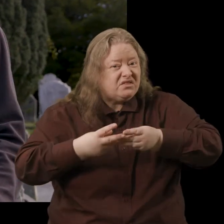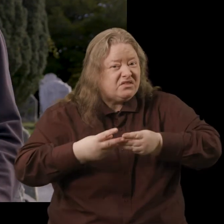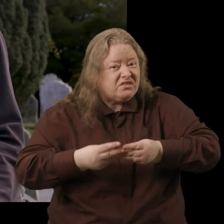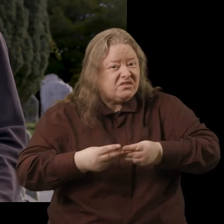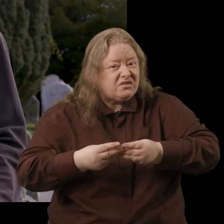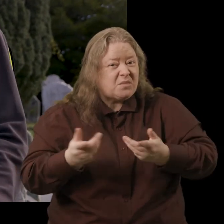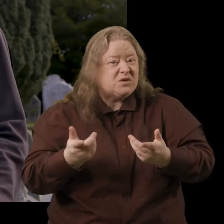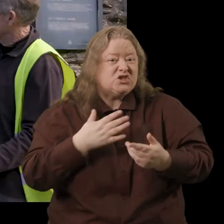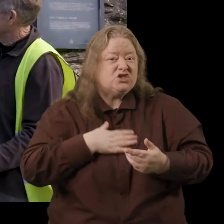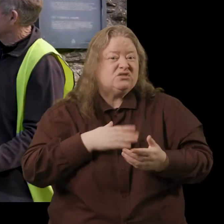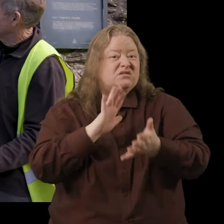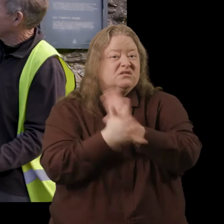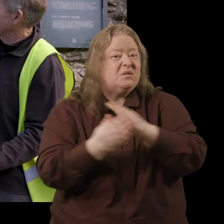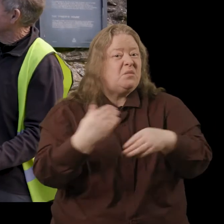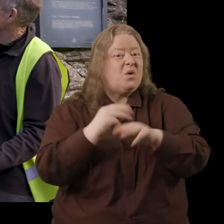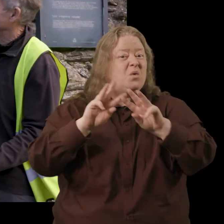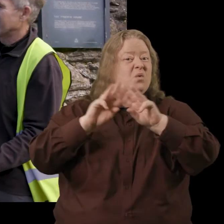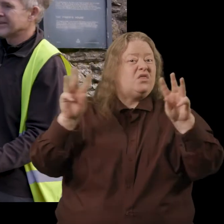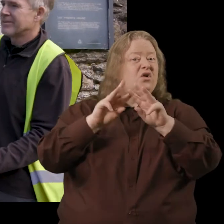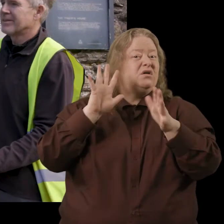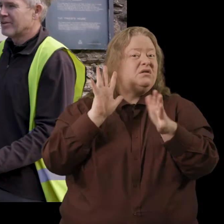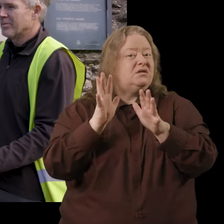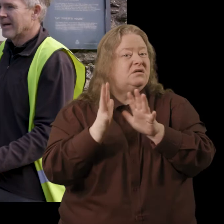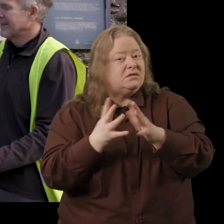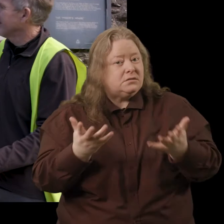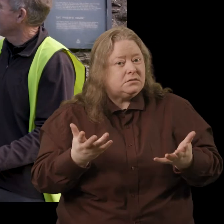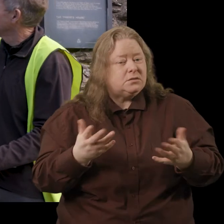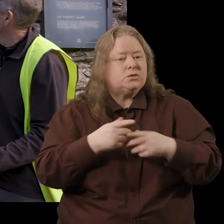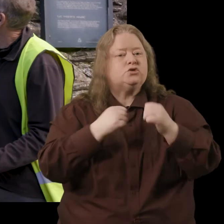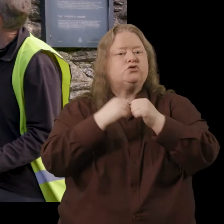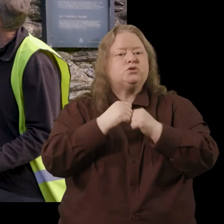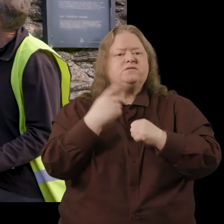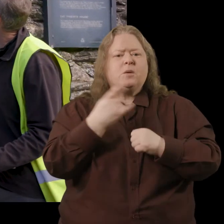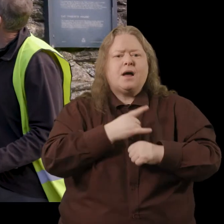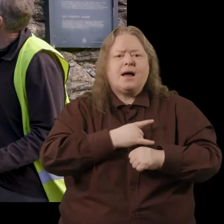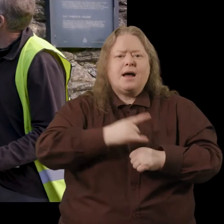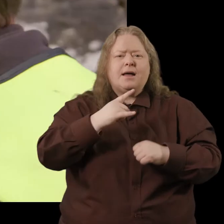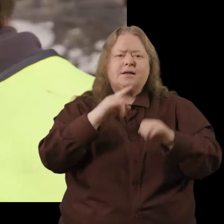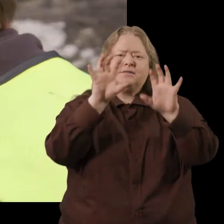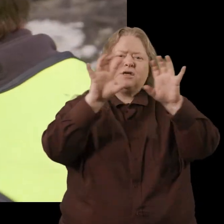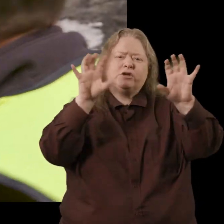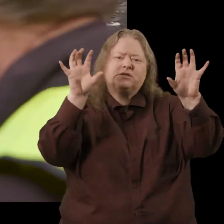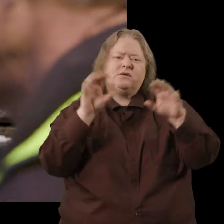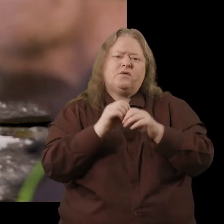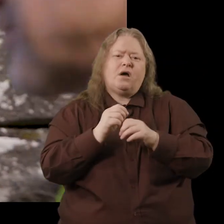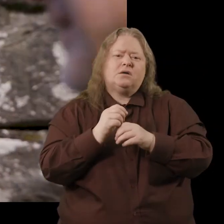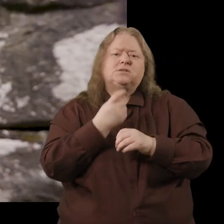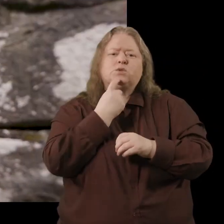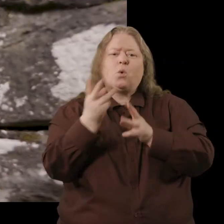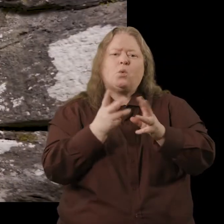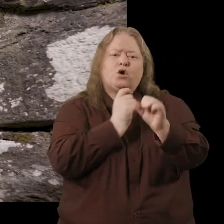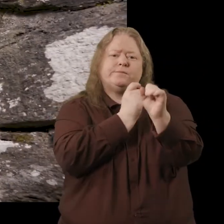be damage or weathering. But within the structure and on the structure there's some very highly decorative pieces of